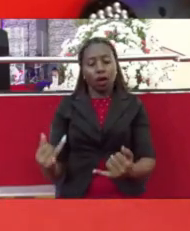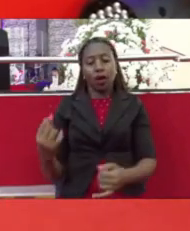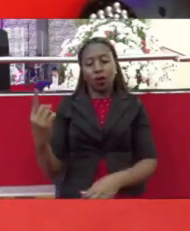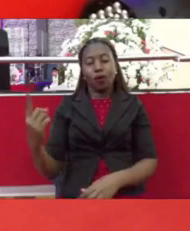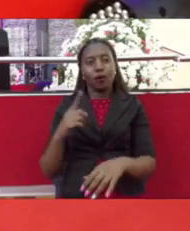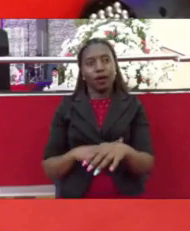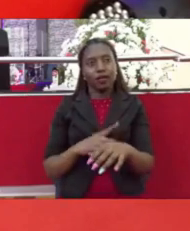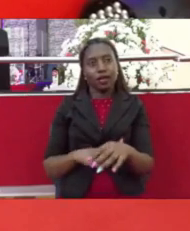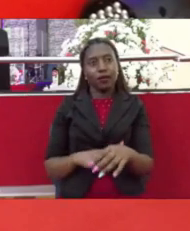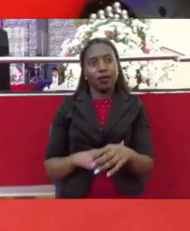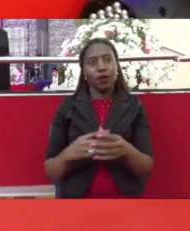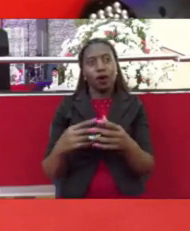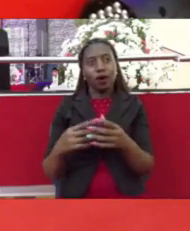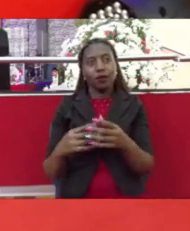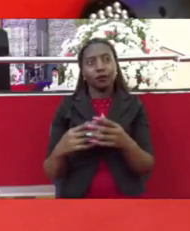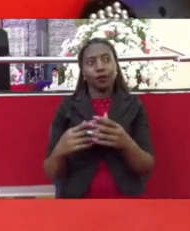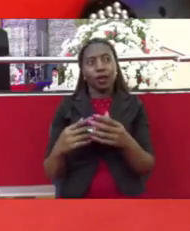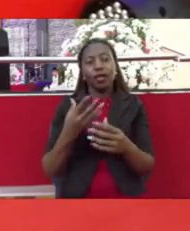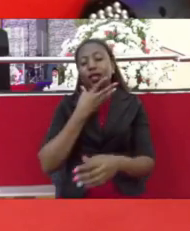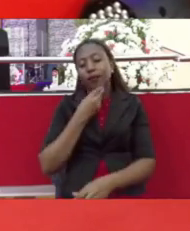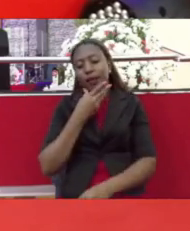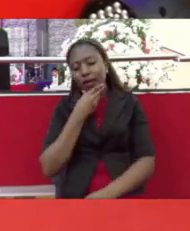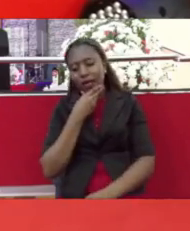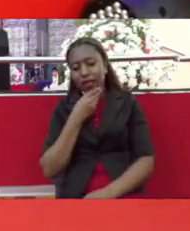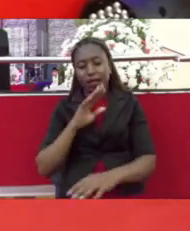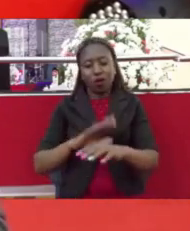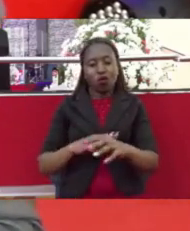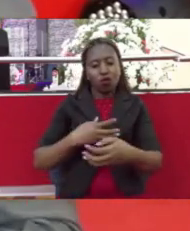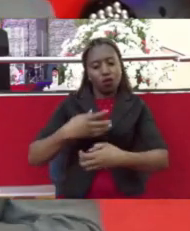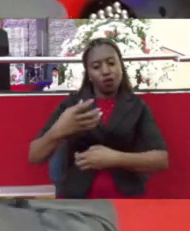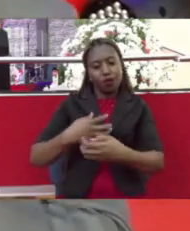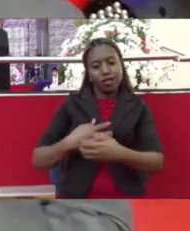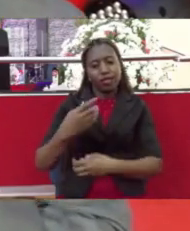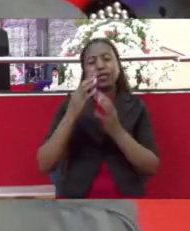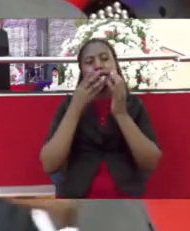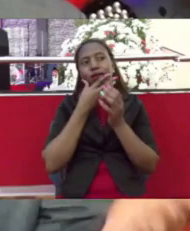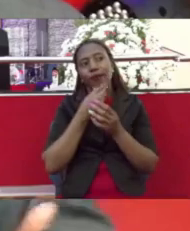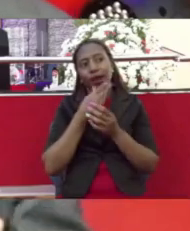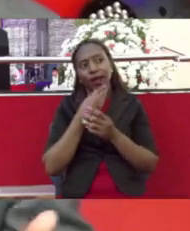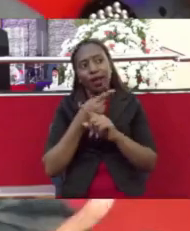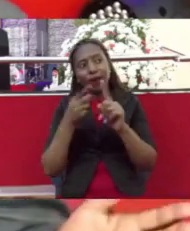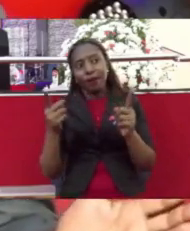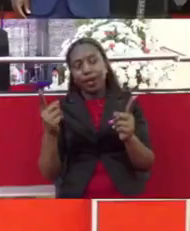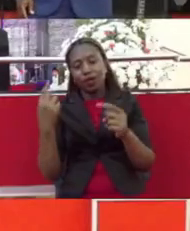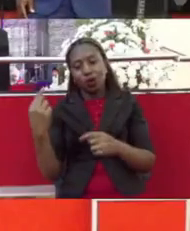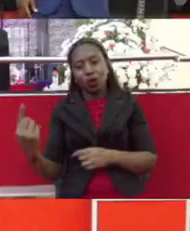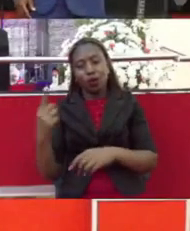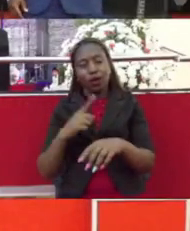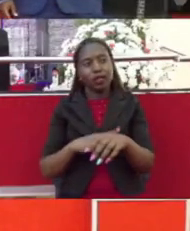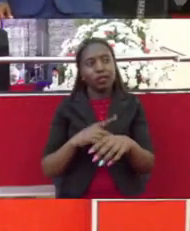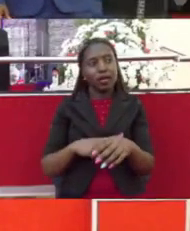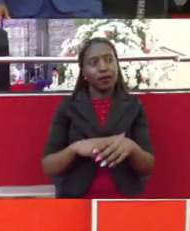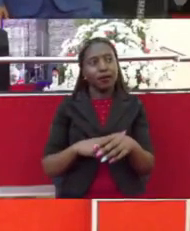very good businessman. Ni mtu ambaye ni wa biashara sana. But one time, because he was being given contracts to transport